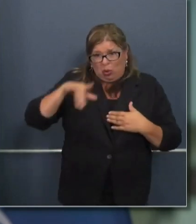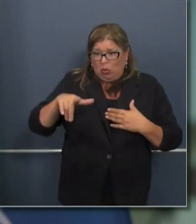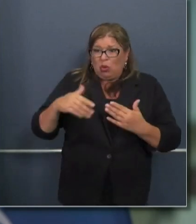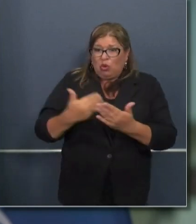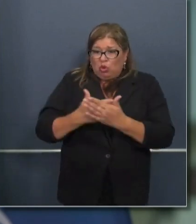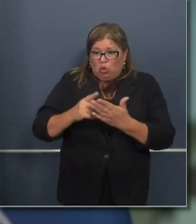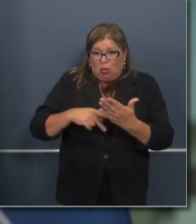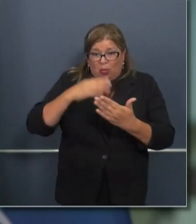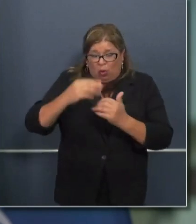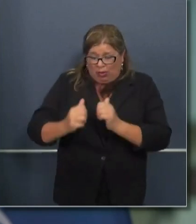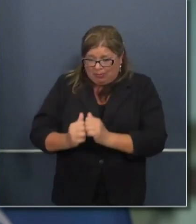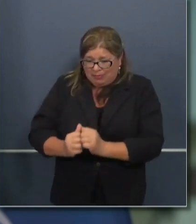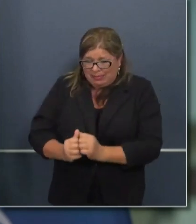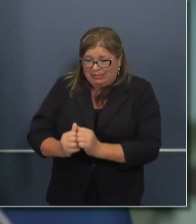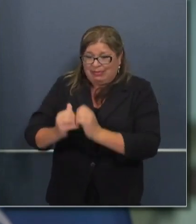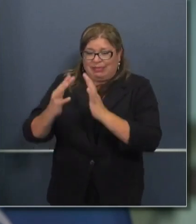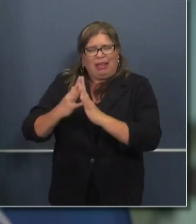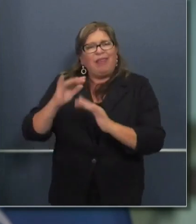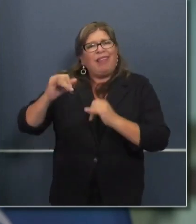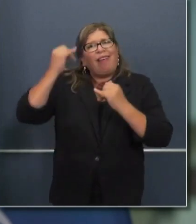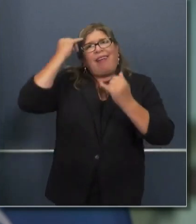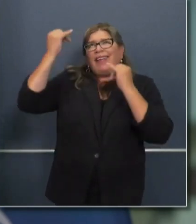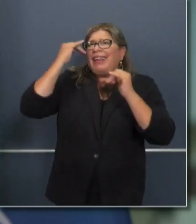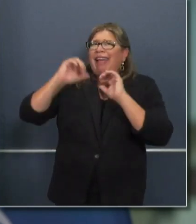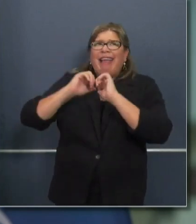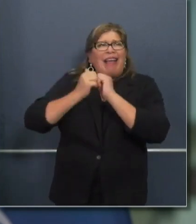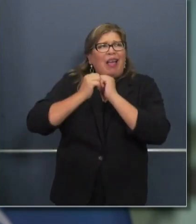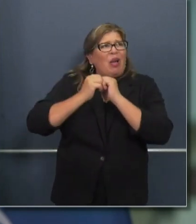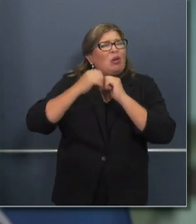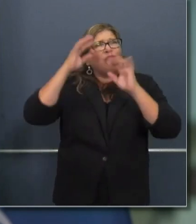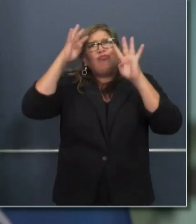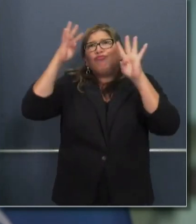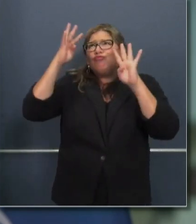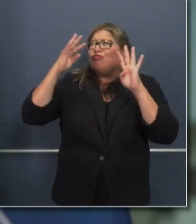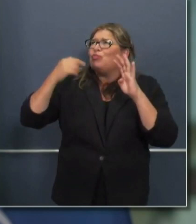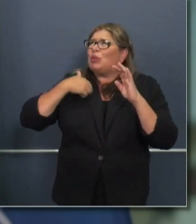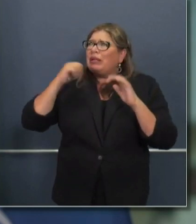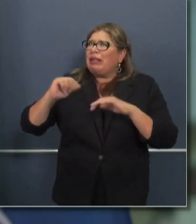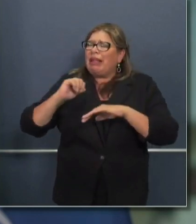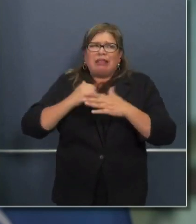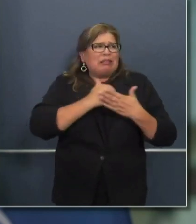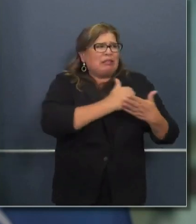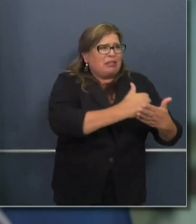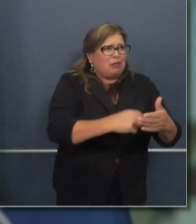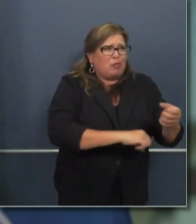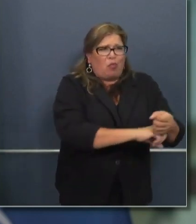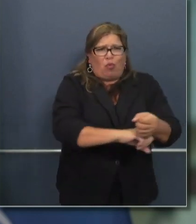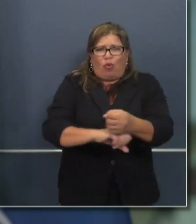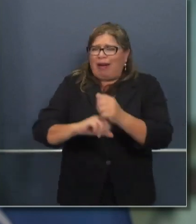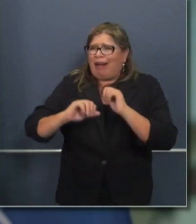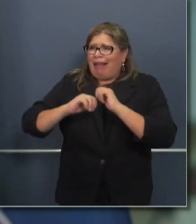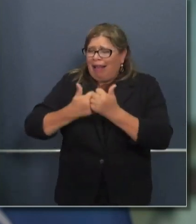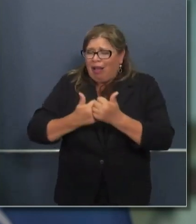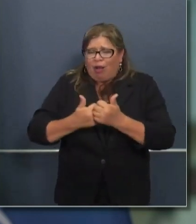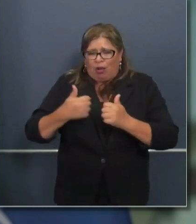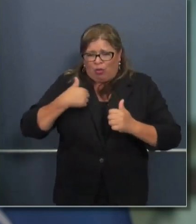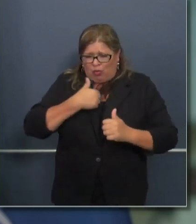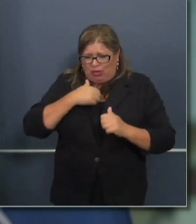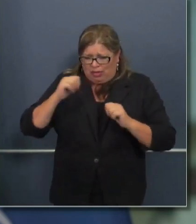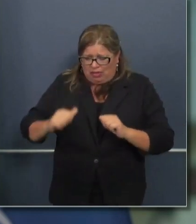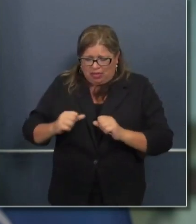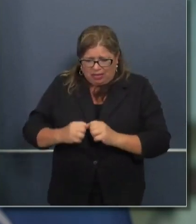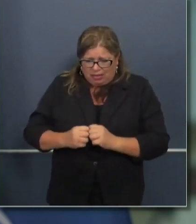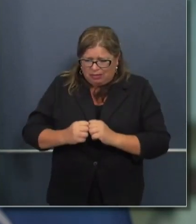take pen to paper, you take an idea, and you're dealing with a lot of challenges in this state. We were able to get together, Legislature over the weekend, get a